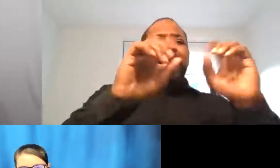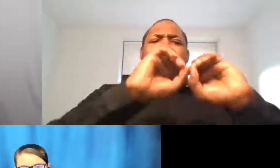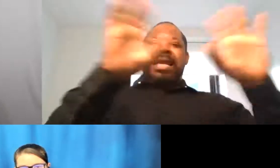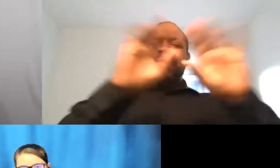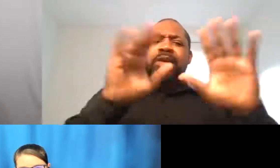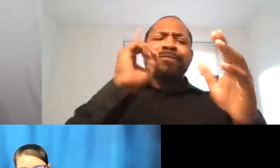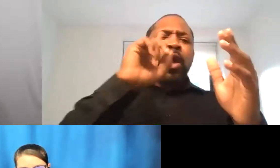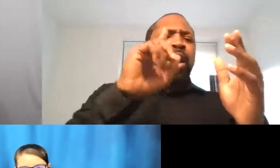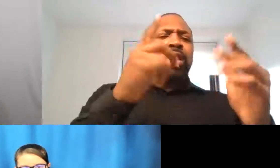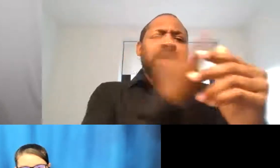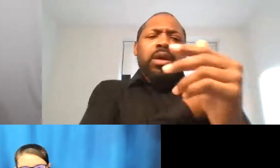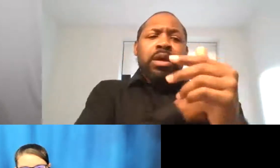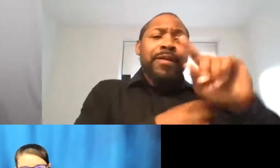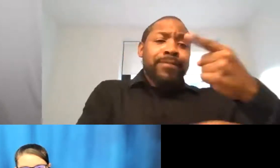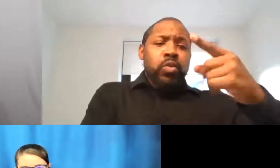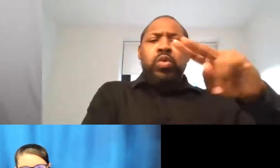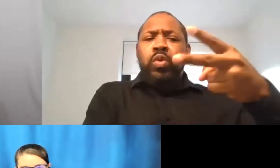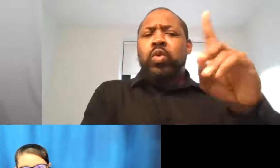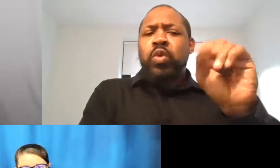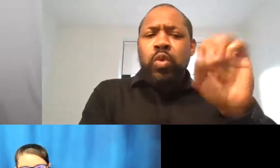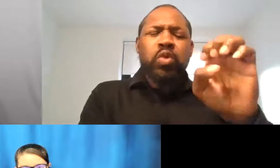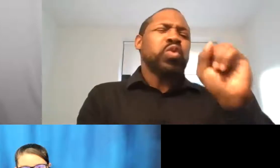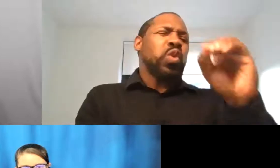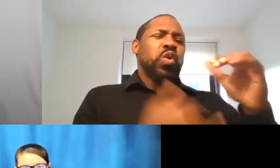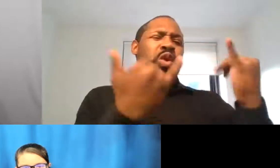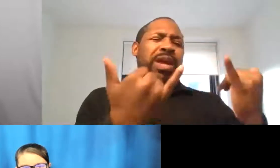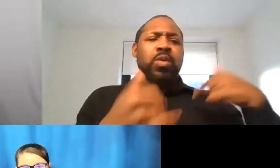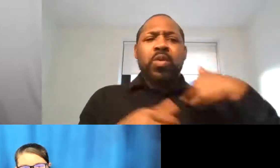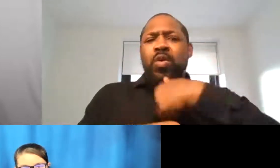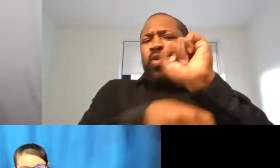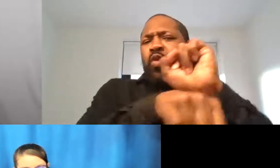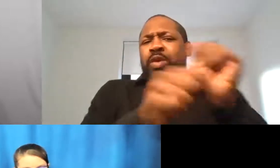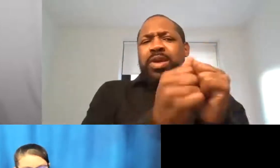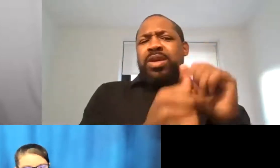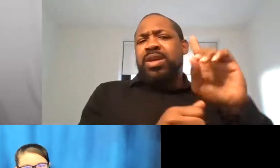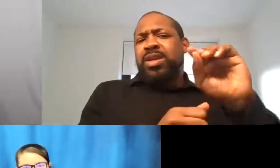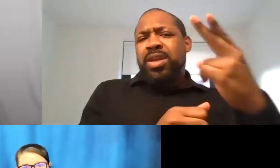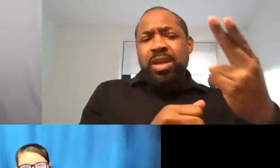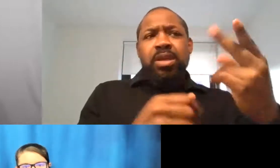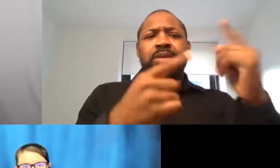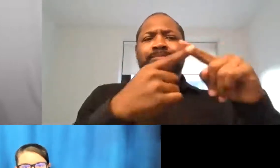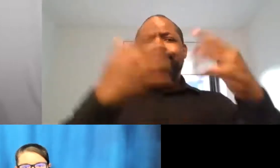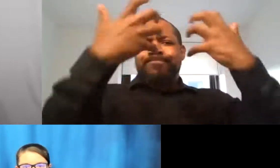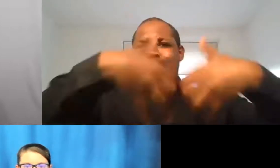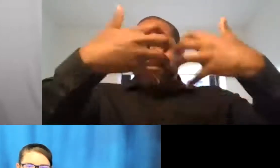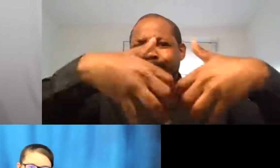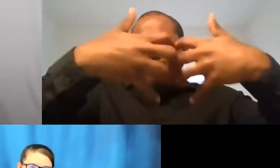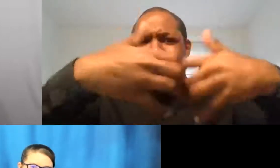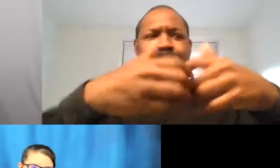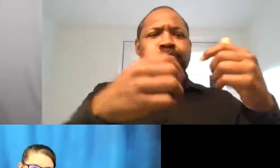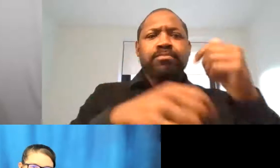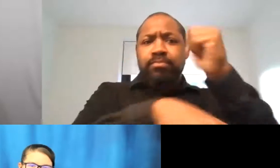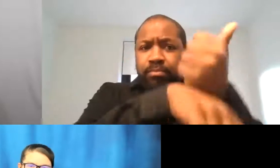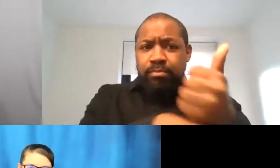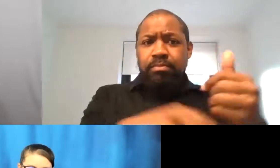talking about that frustration that the public has been feeling. And, of course, there's 2 doses of the vaccine. So we've been working with the